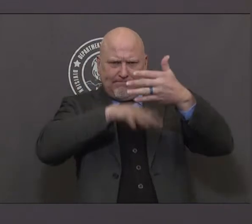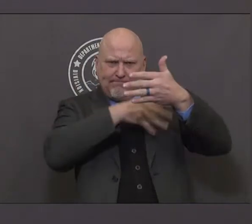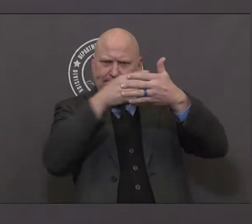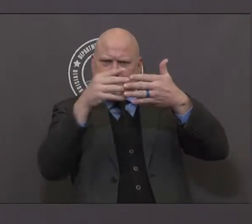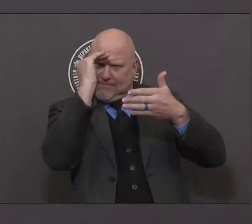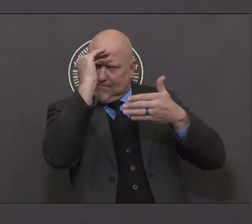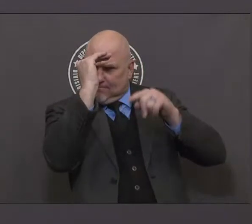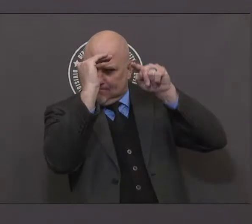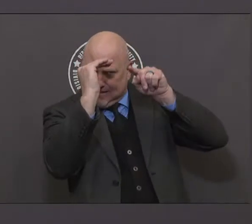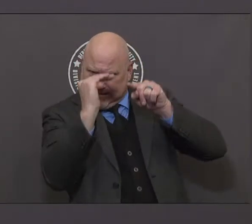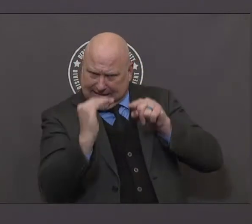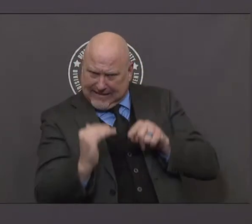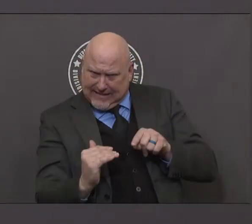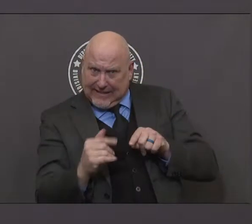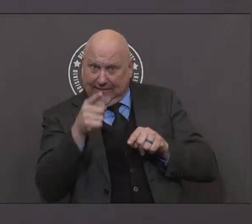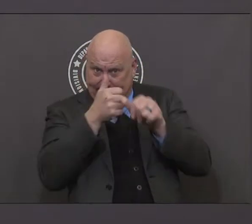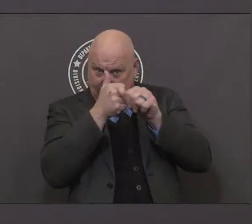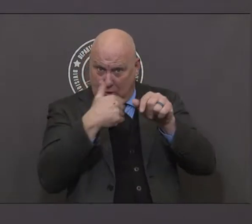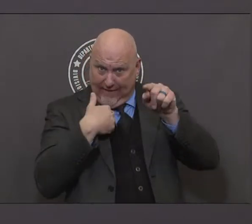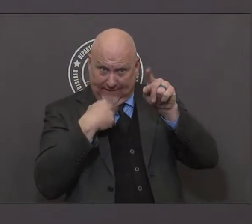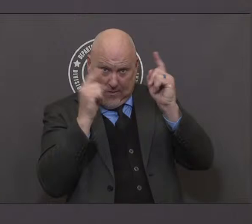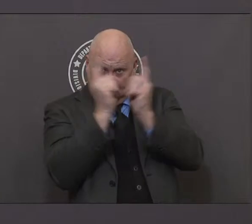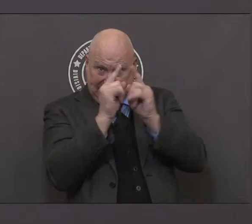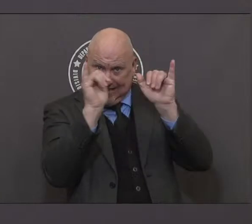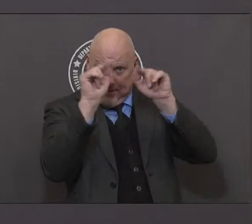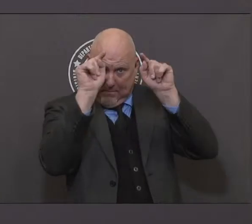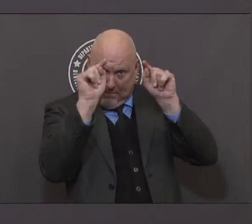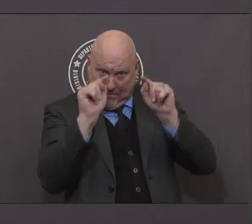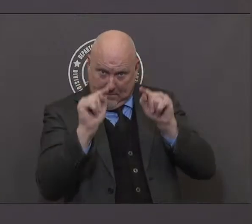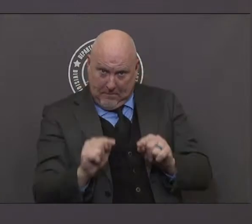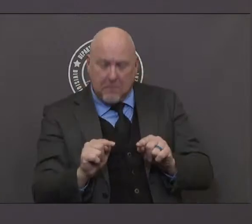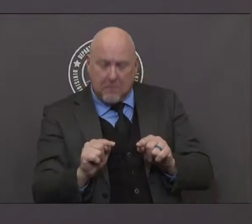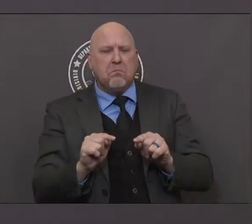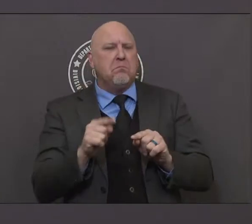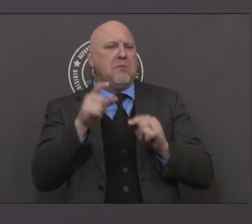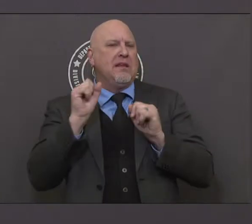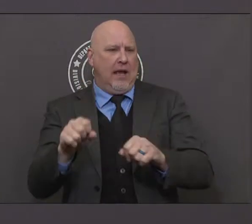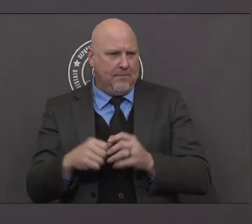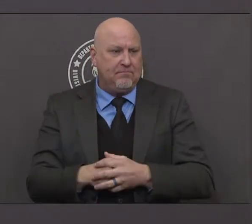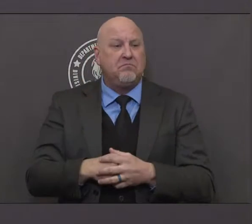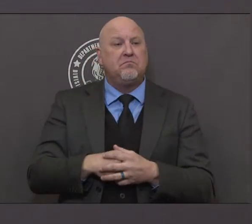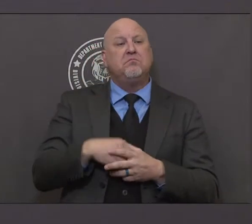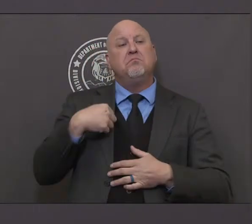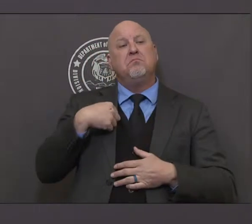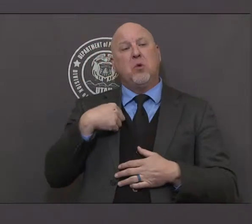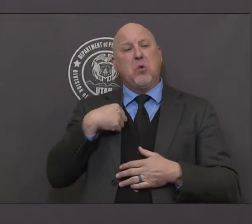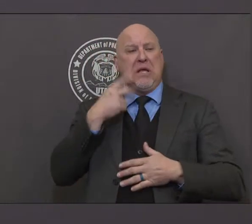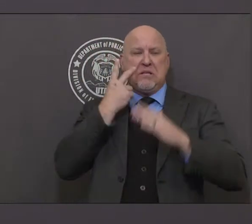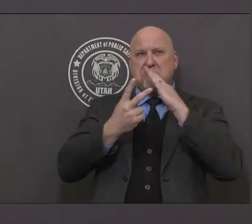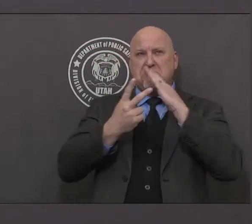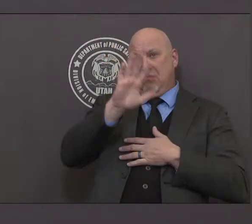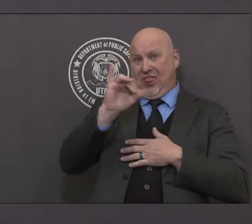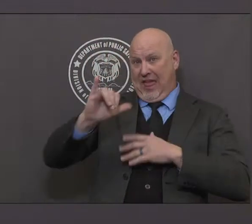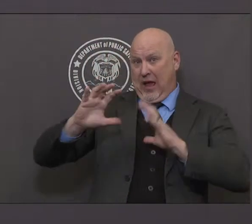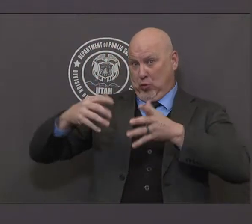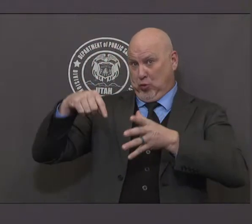state. Now, again, when we're receiving 130 to 150,000 doses per week, we should be able to get through